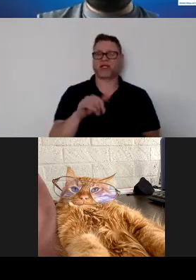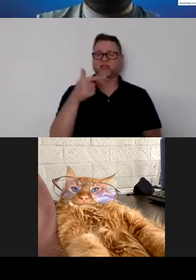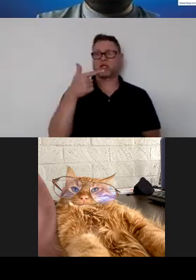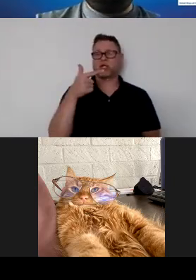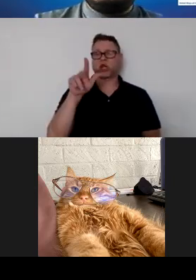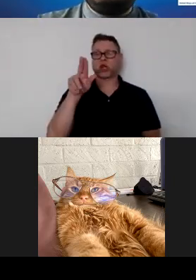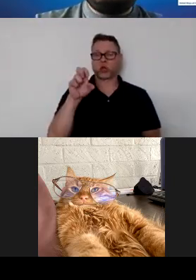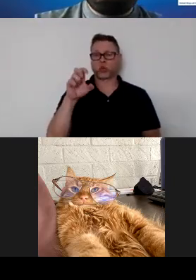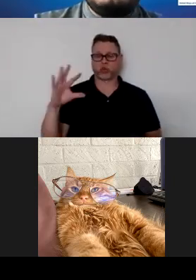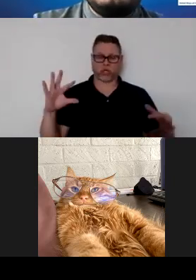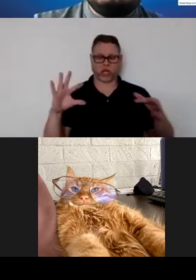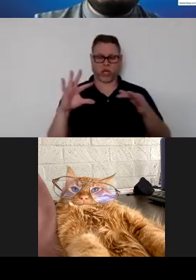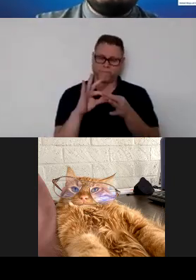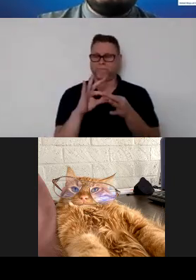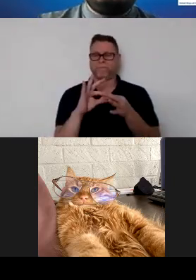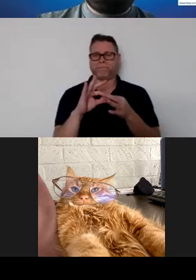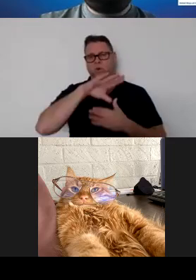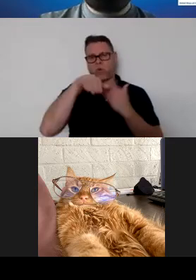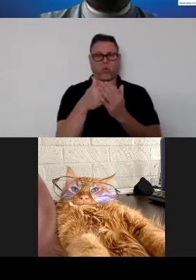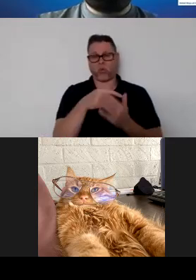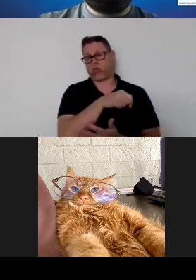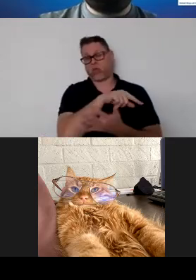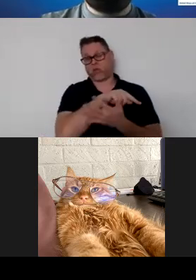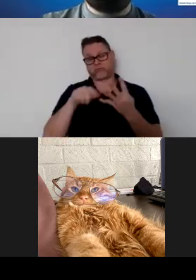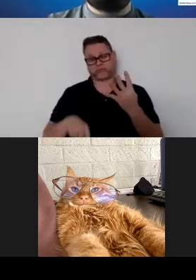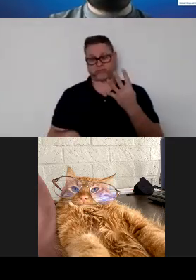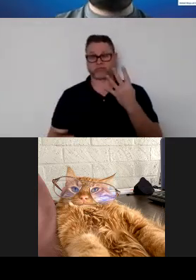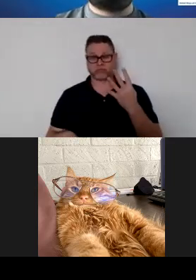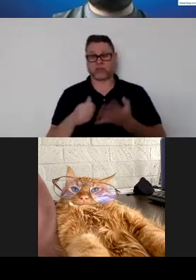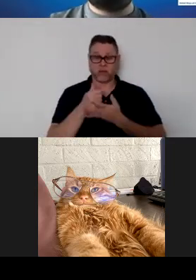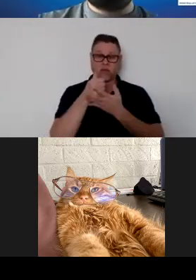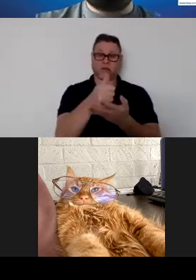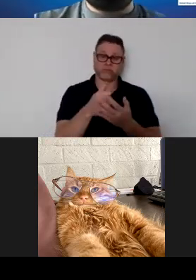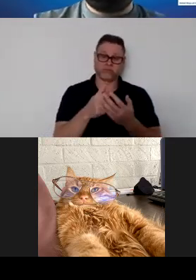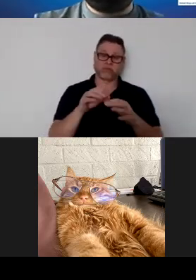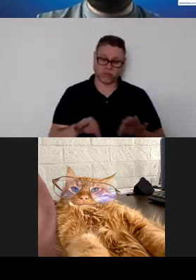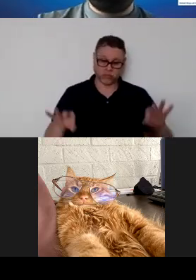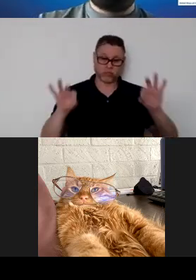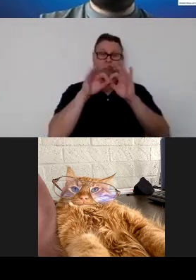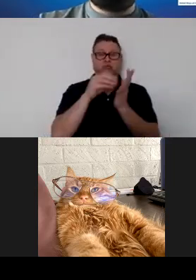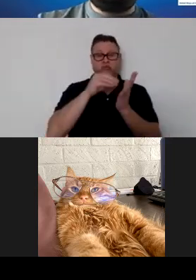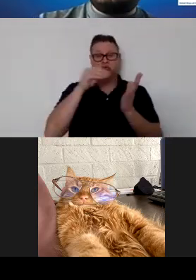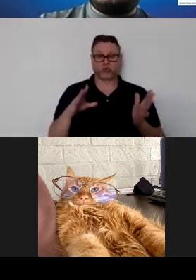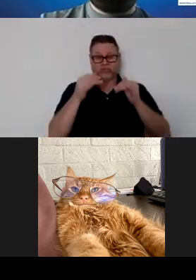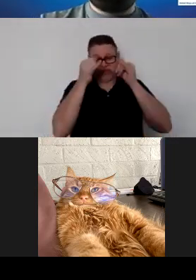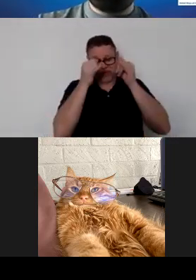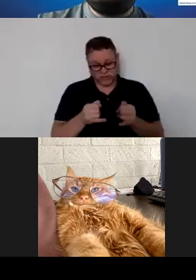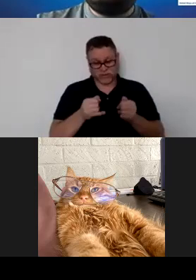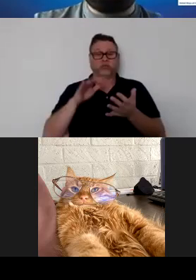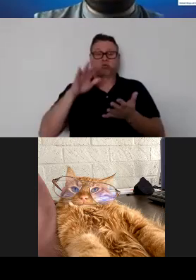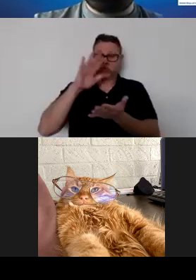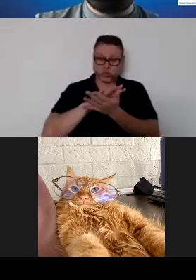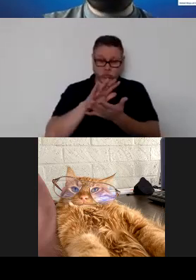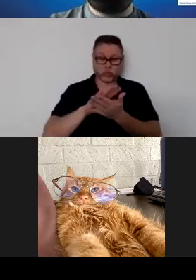other pillars. And that's because this helps improve not just students individually, but school and